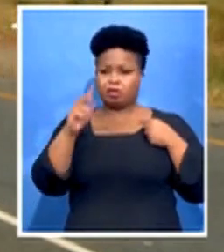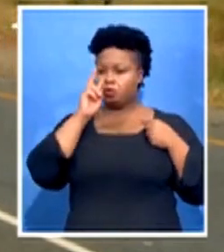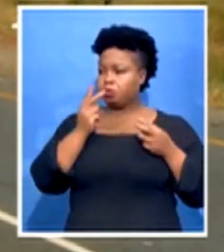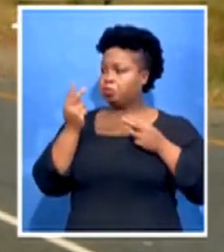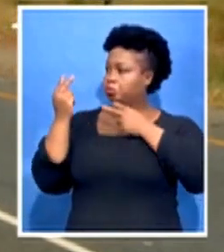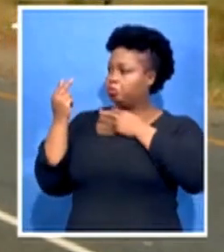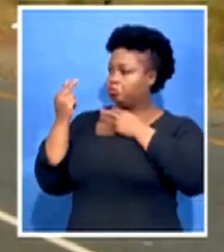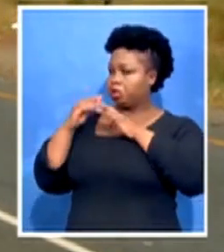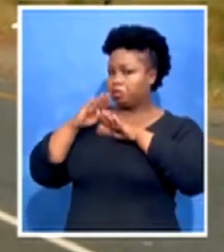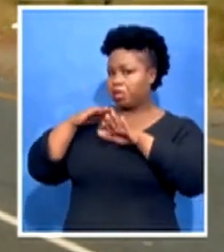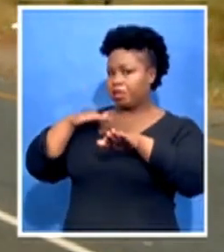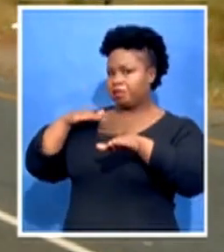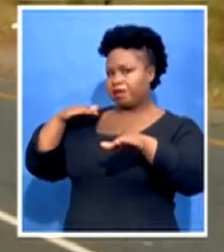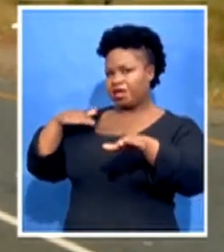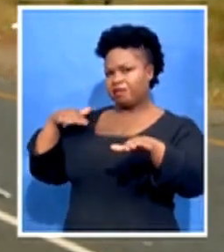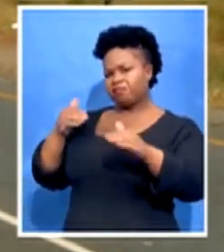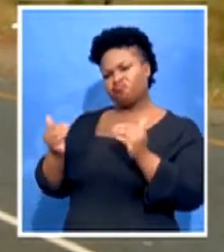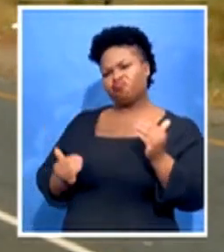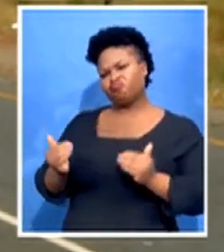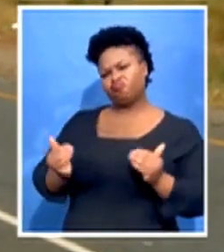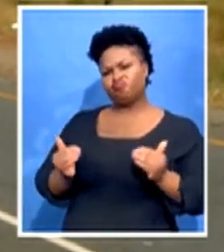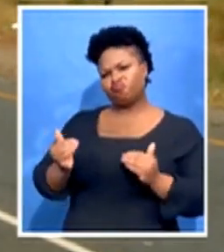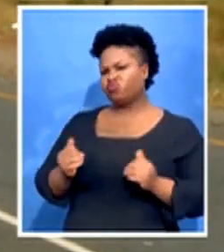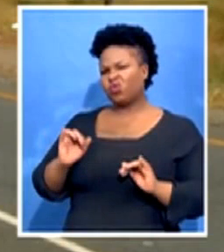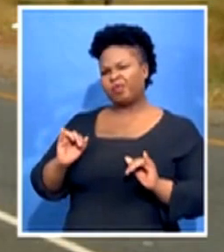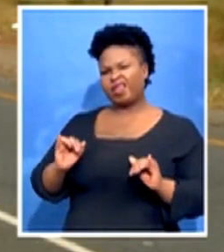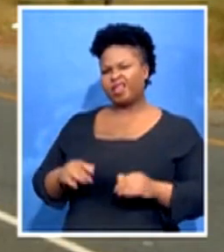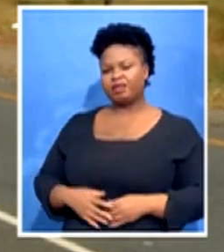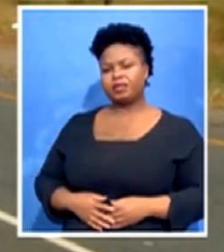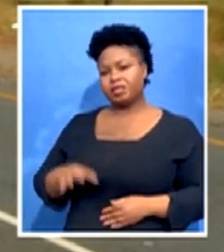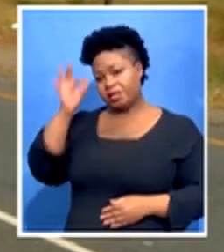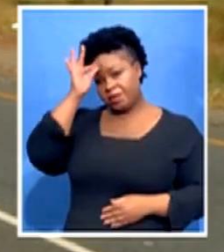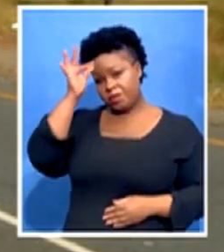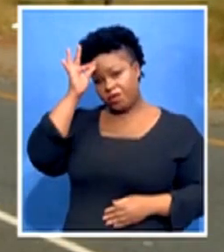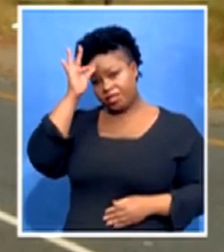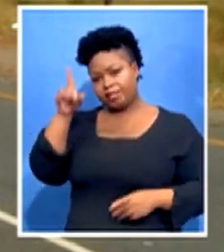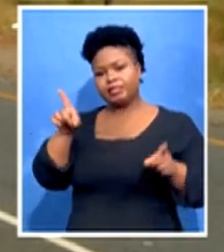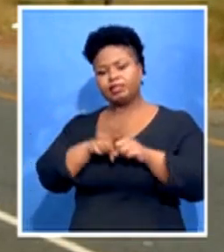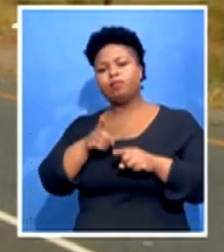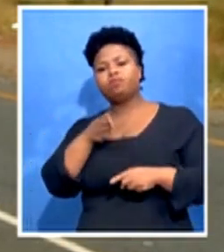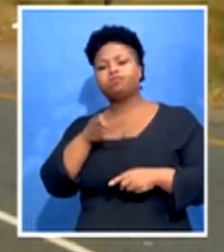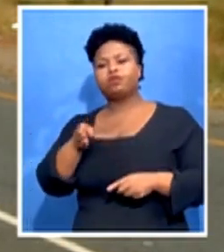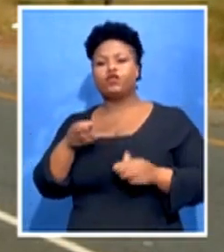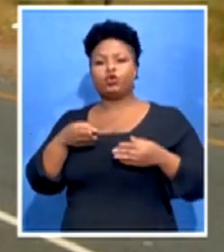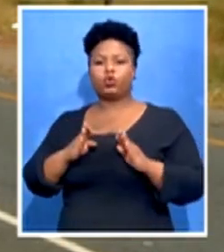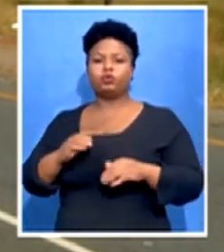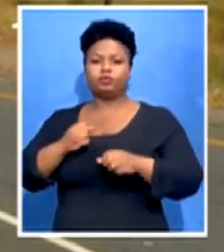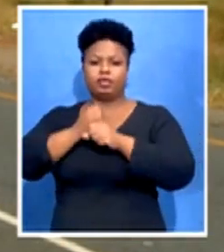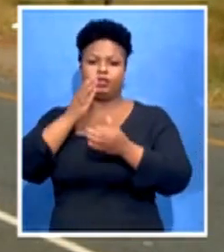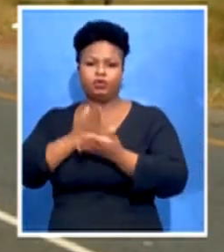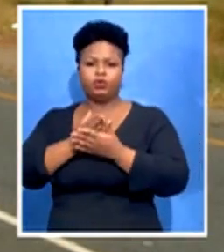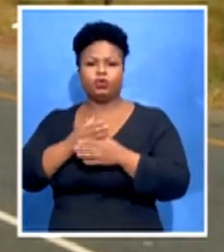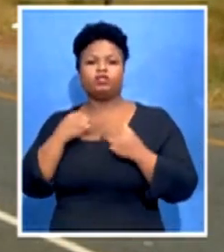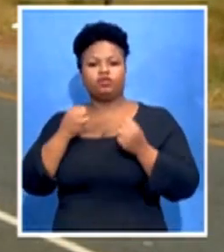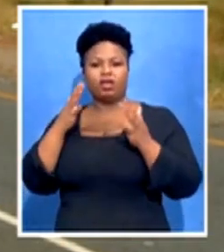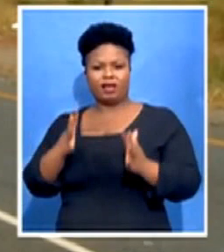manageable, and the traffic officials have been also, they are on the road to ensure that motorists are driving. They're not driving